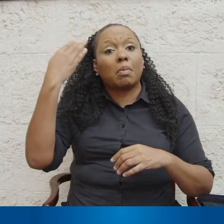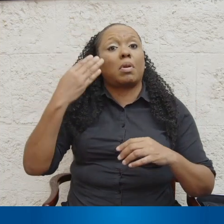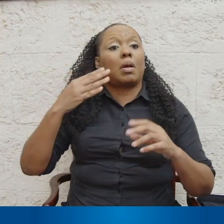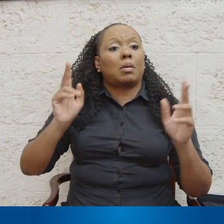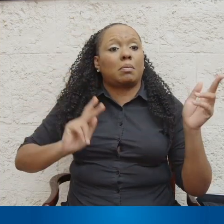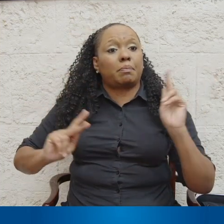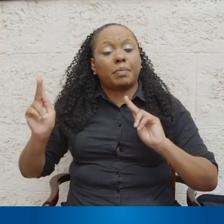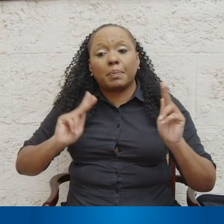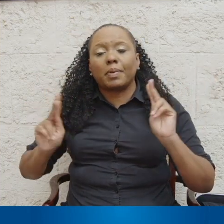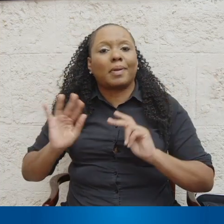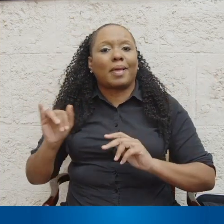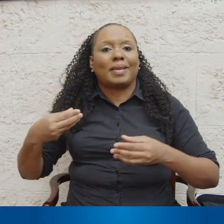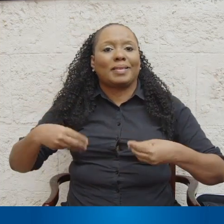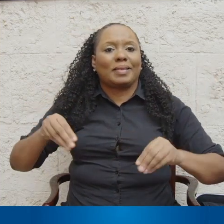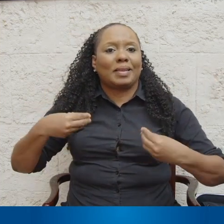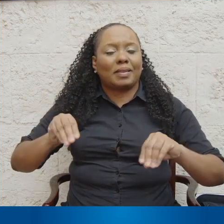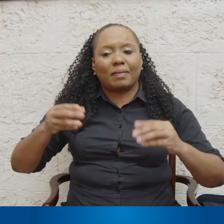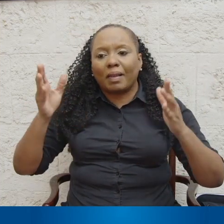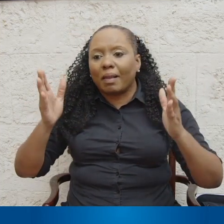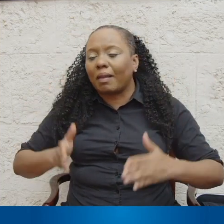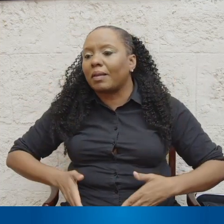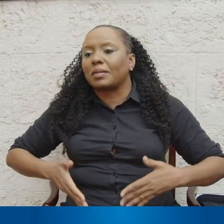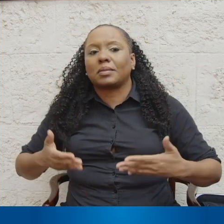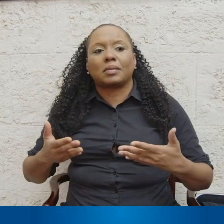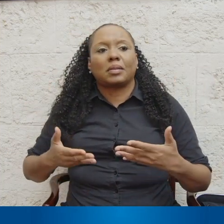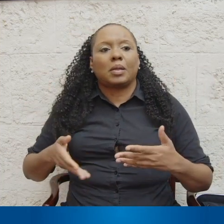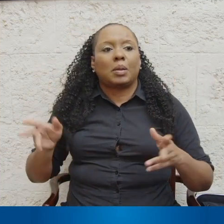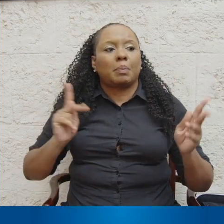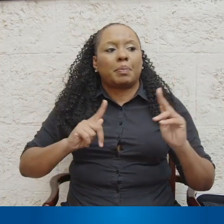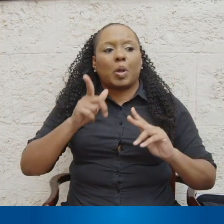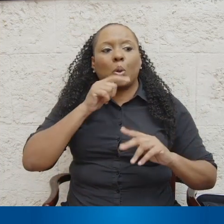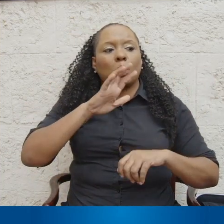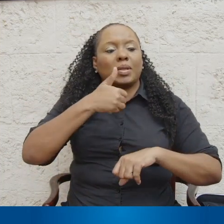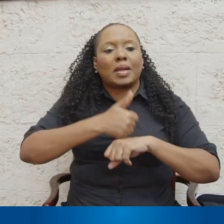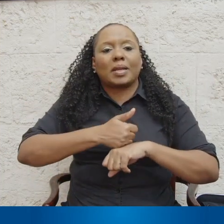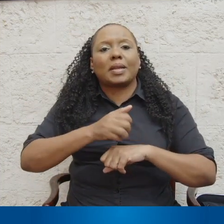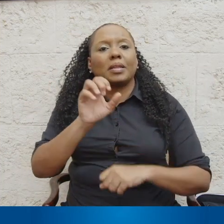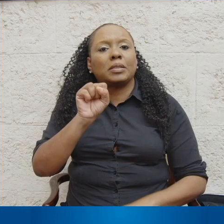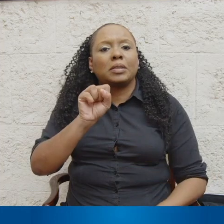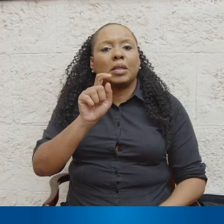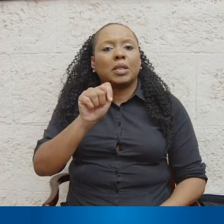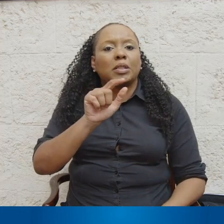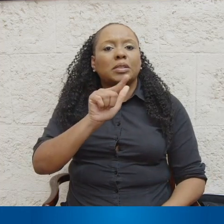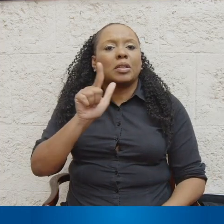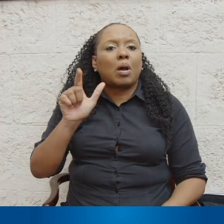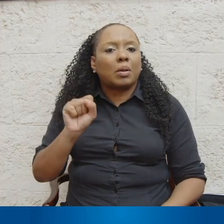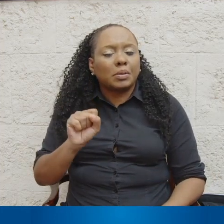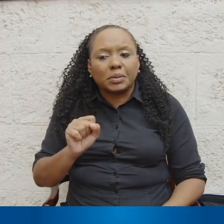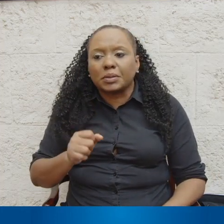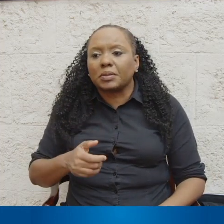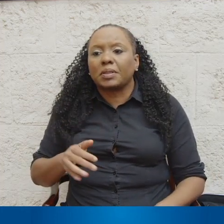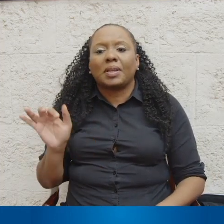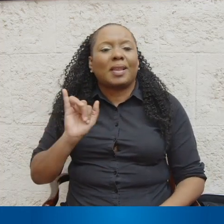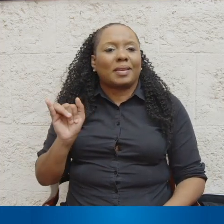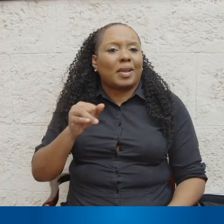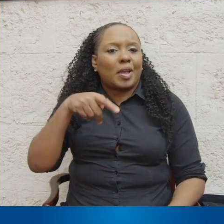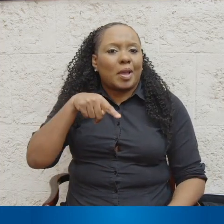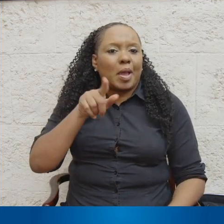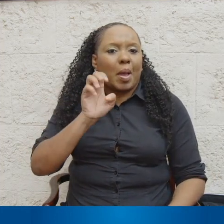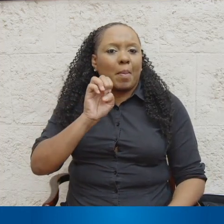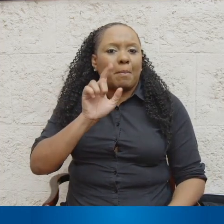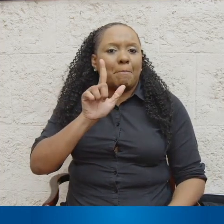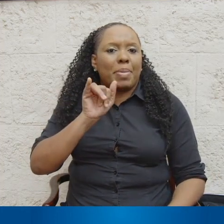is found through entrepreneurs in the context of Pelican, of the Pelican Village. So we're hoping that yes, that we can include